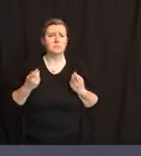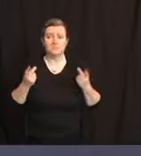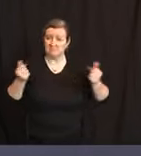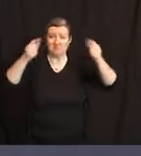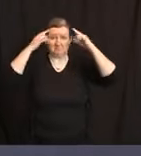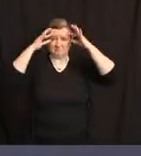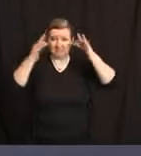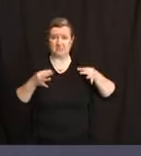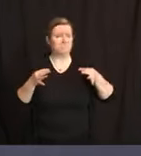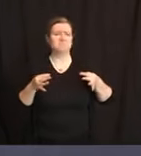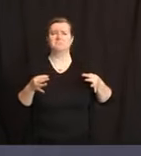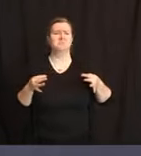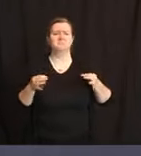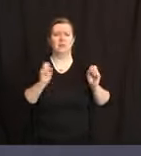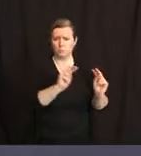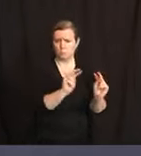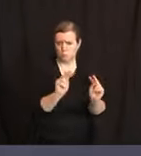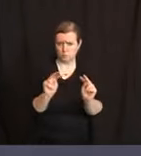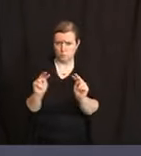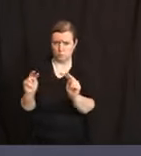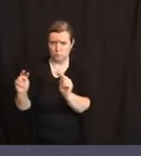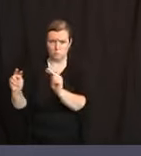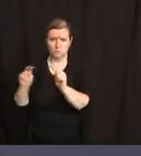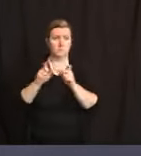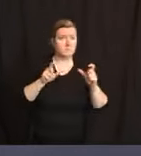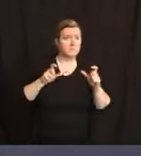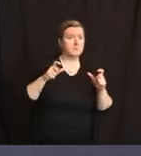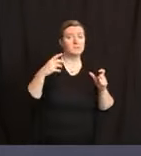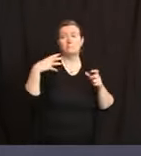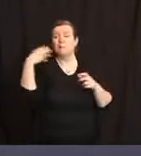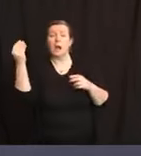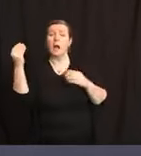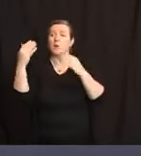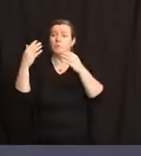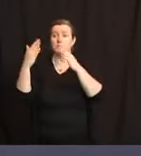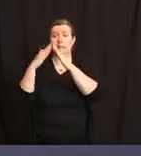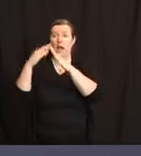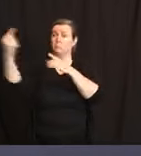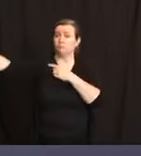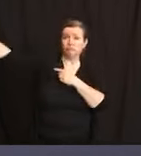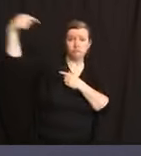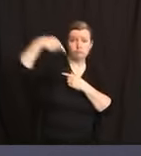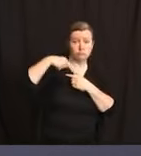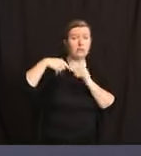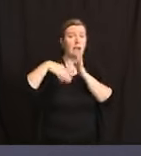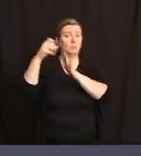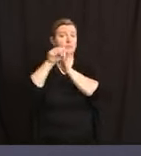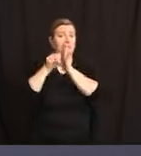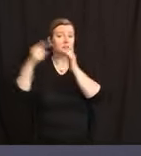And out-of-doors activity gives us more degrees of freedom.